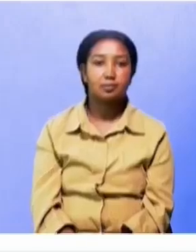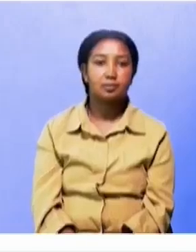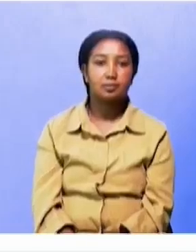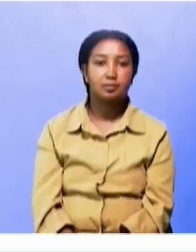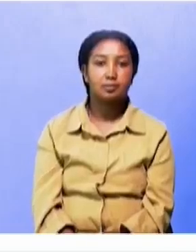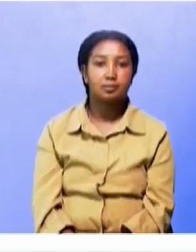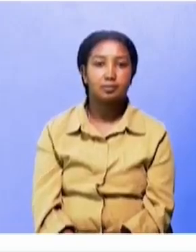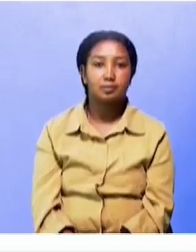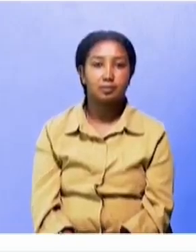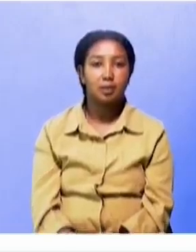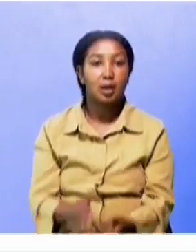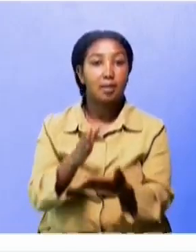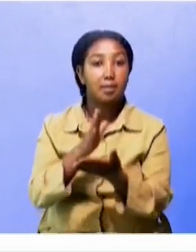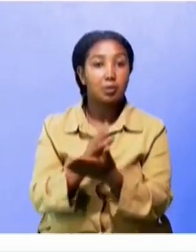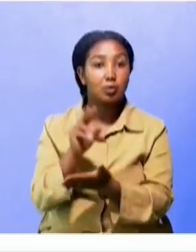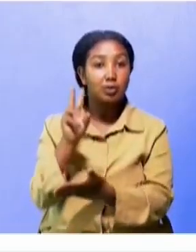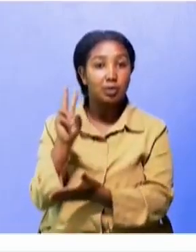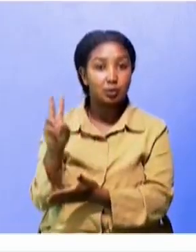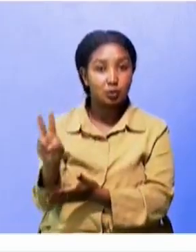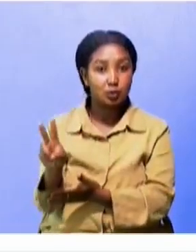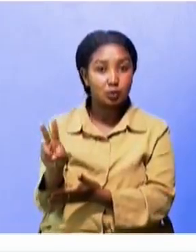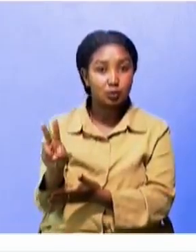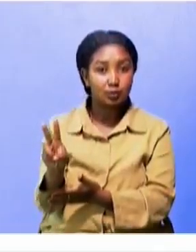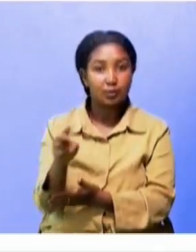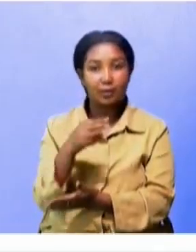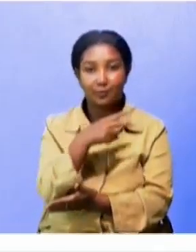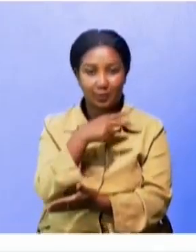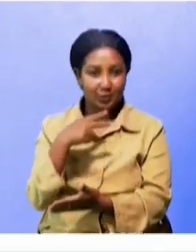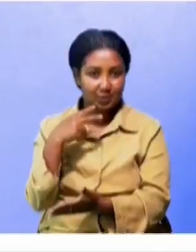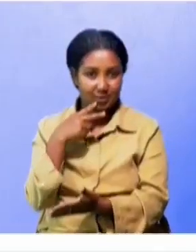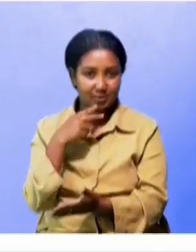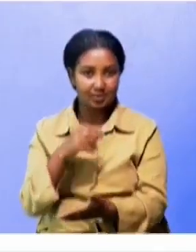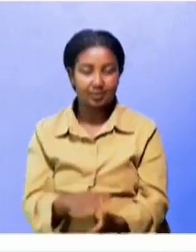the two what verbs?